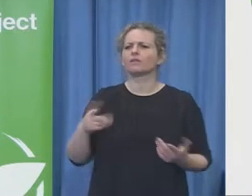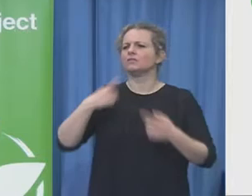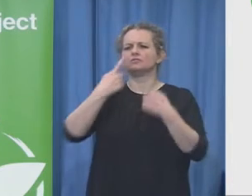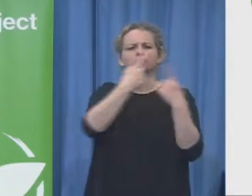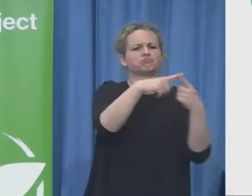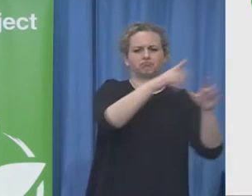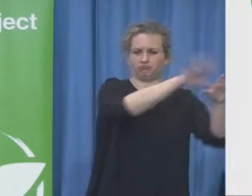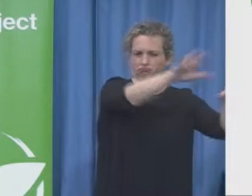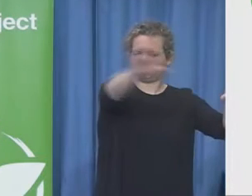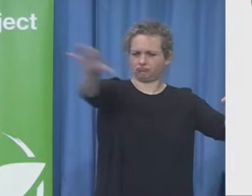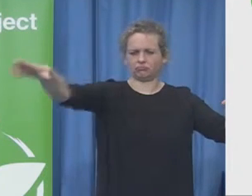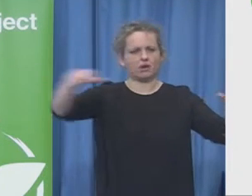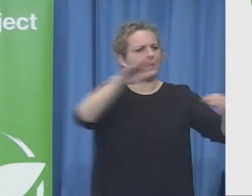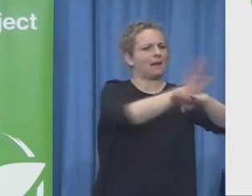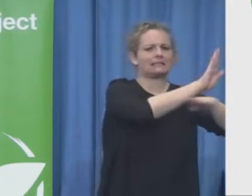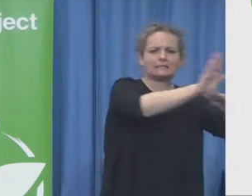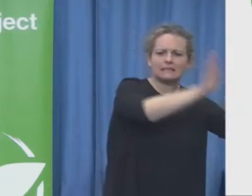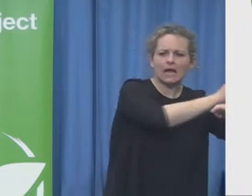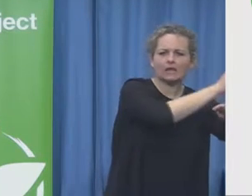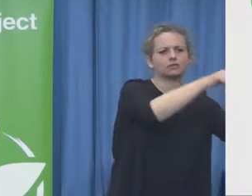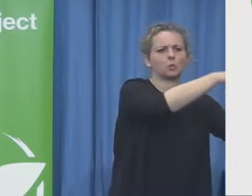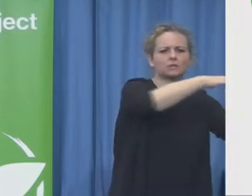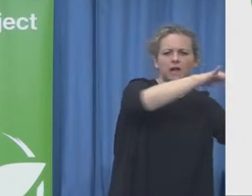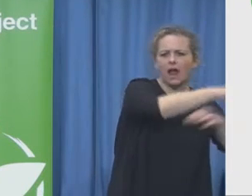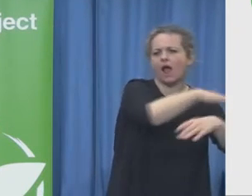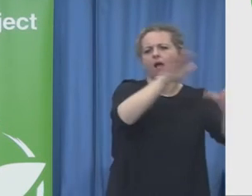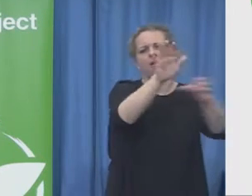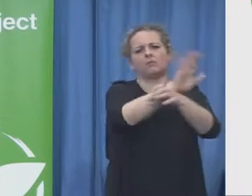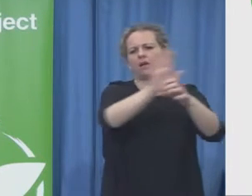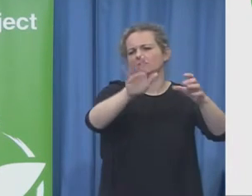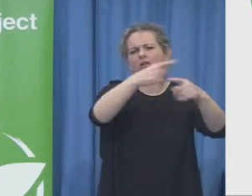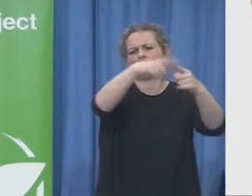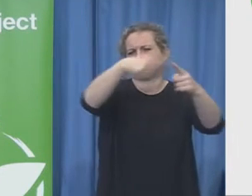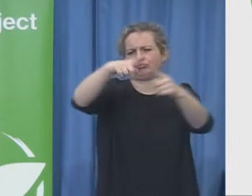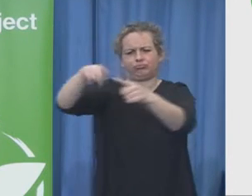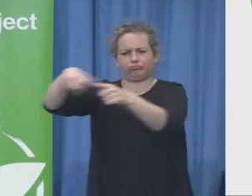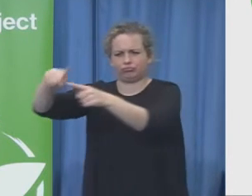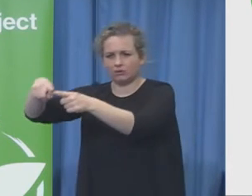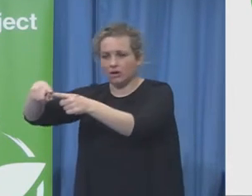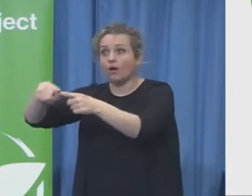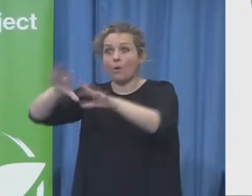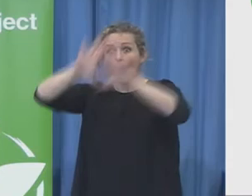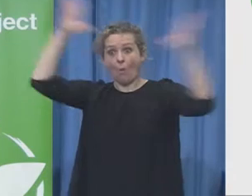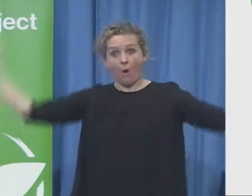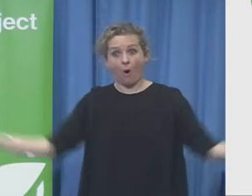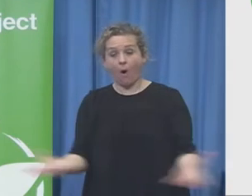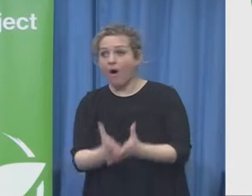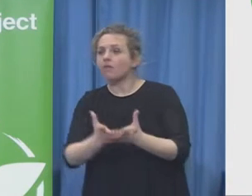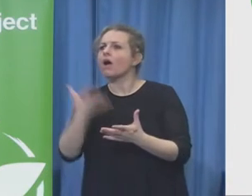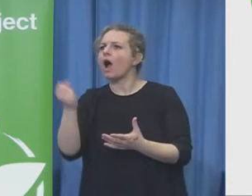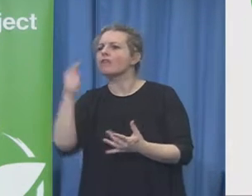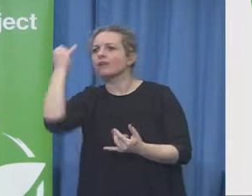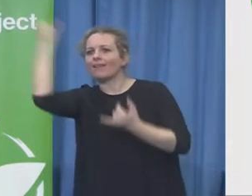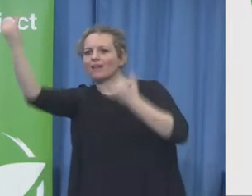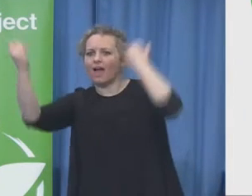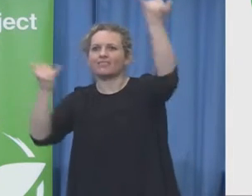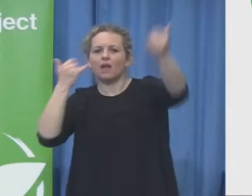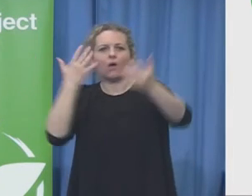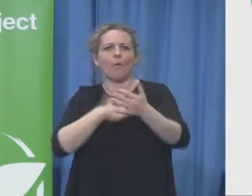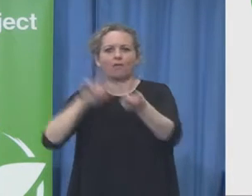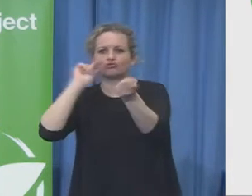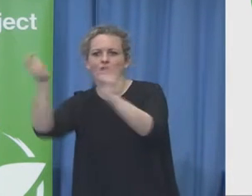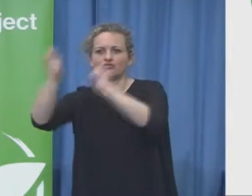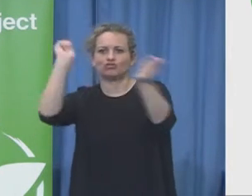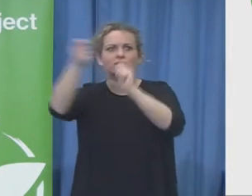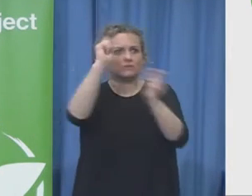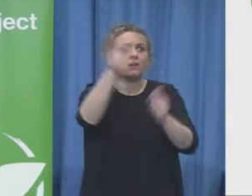person who goes out there and changes the world, and that sacrificial type of aspect is